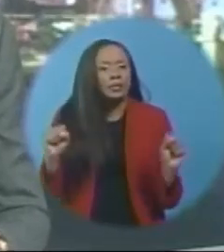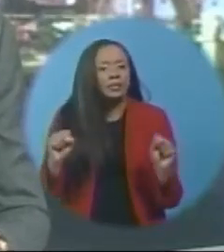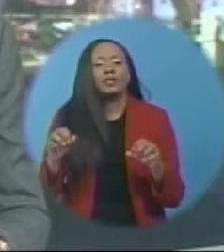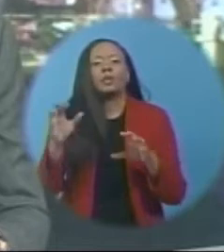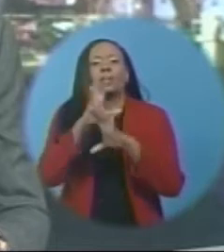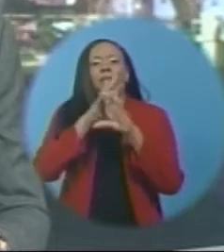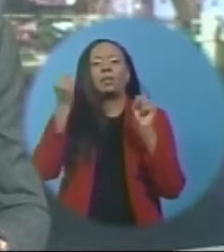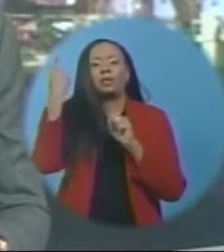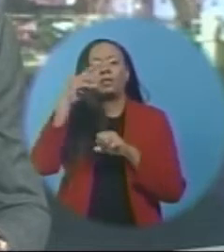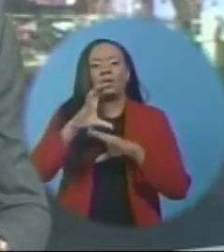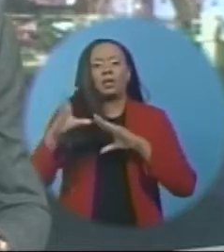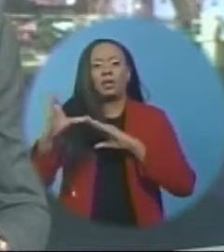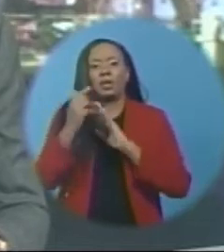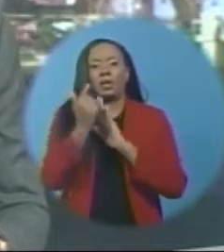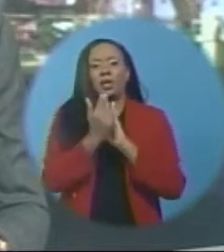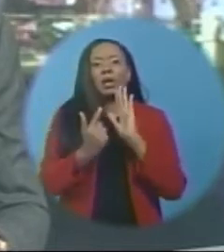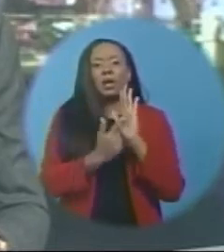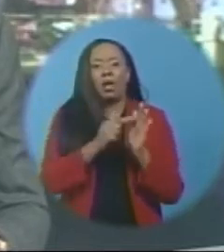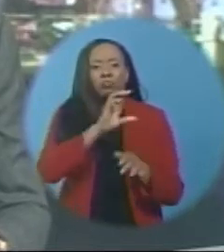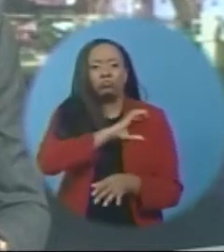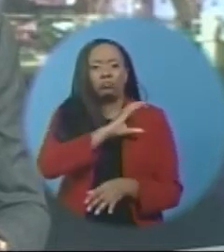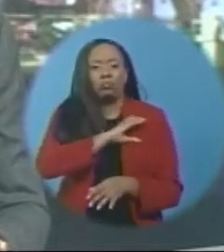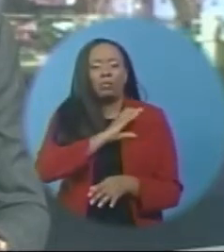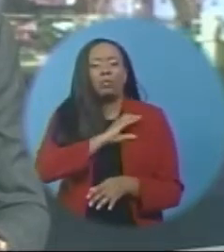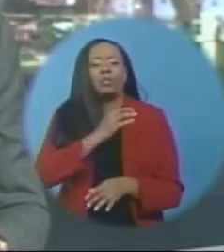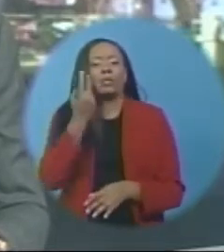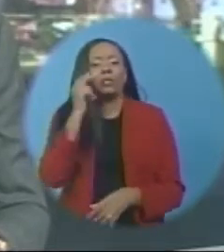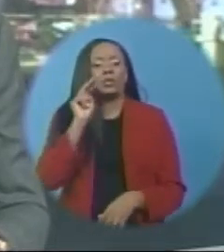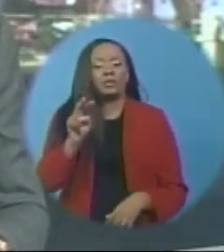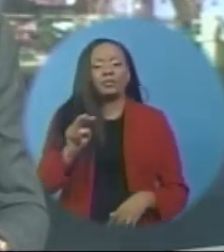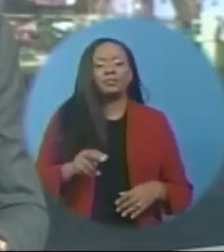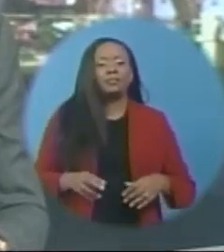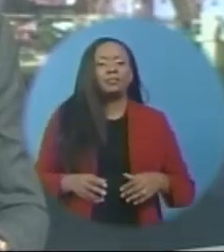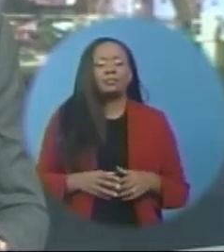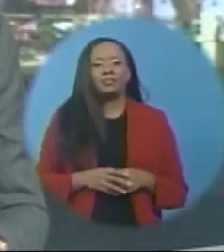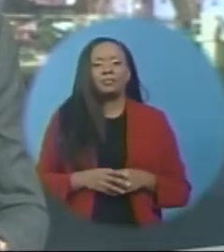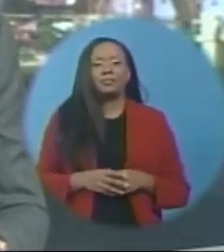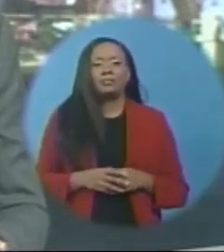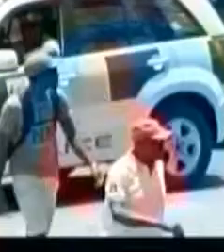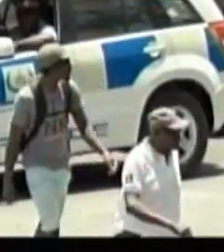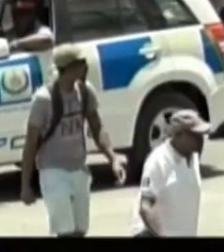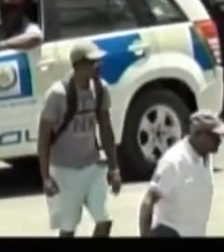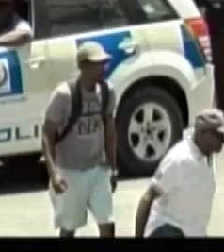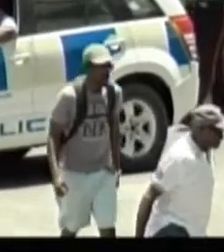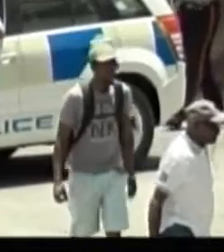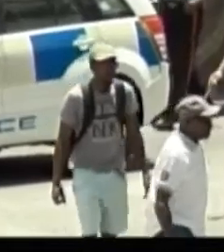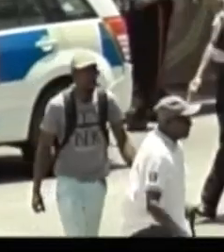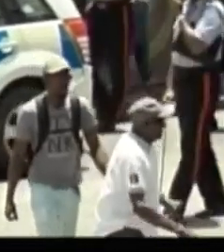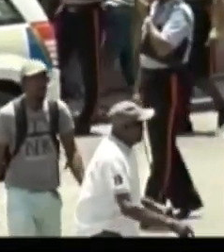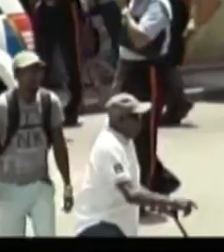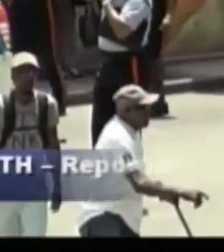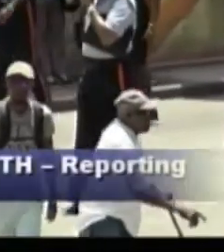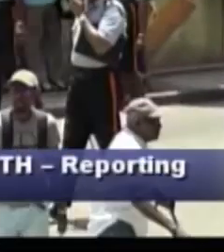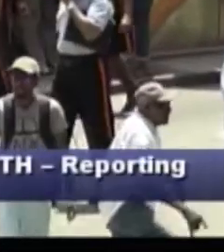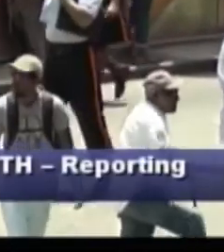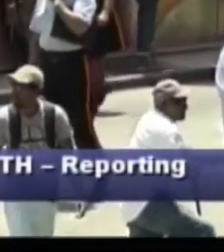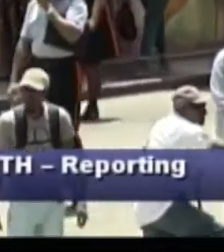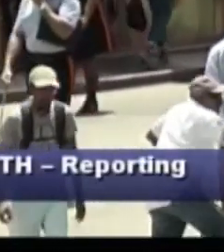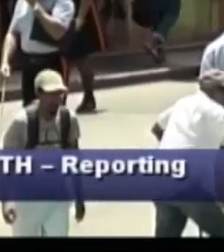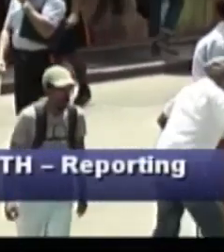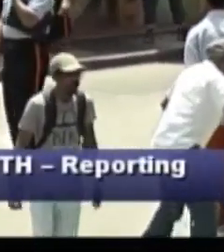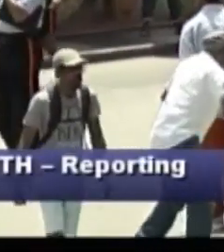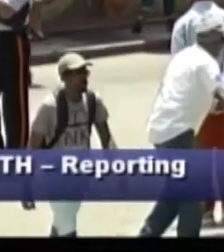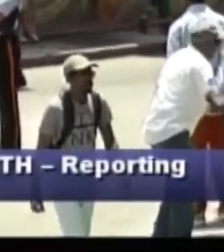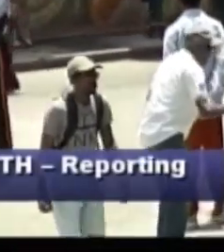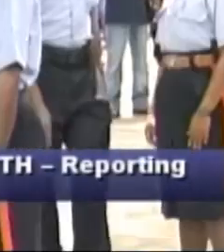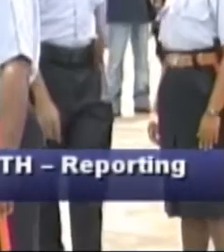Law Enforcement Foundation, David Watson. Sharika Griffith reports. The Royal Barbados Police Force is currently in